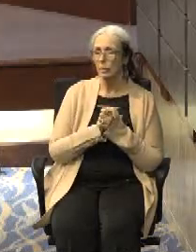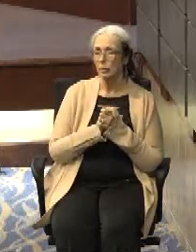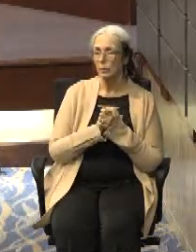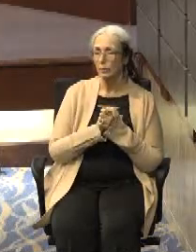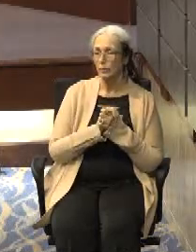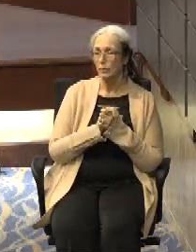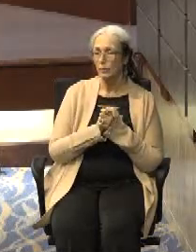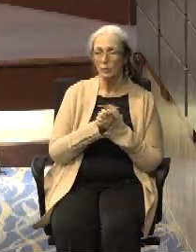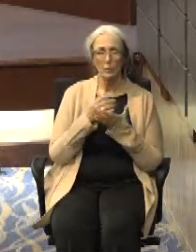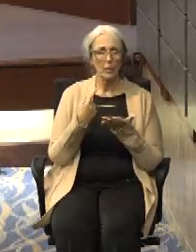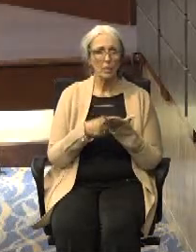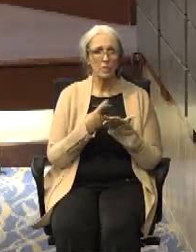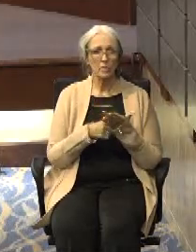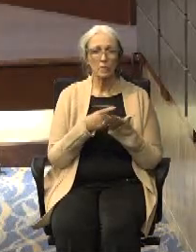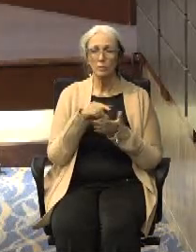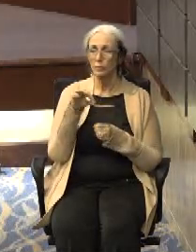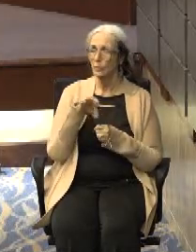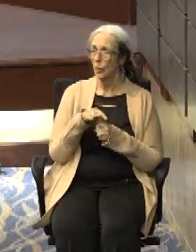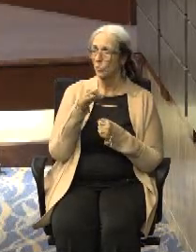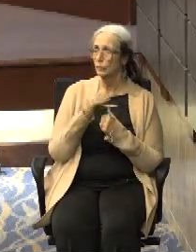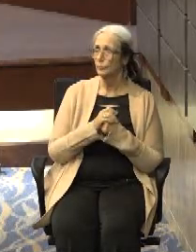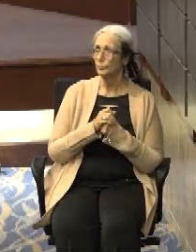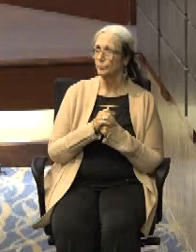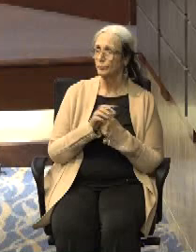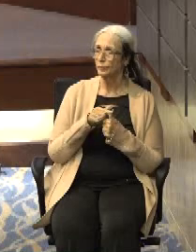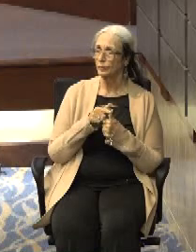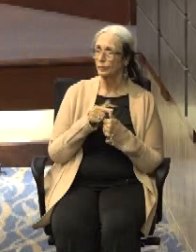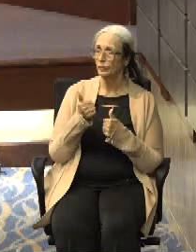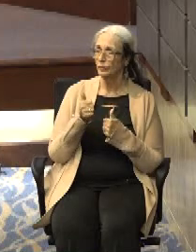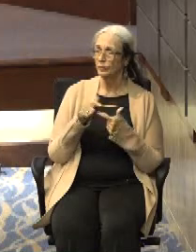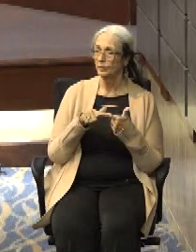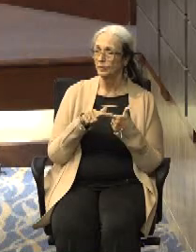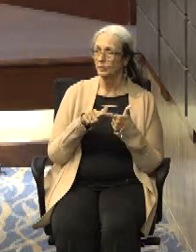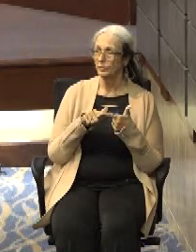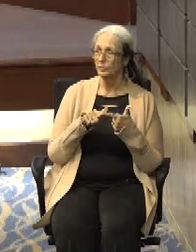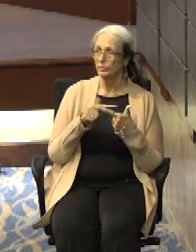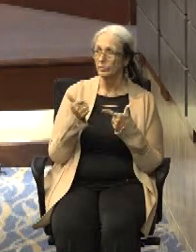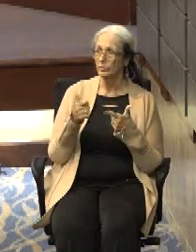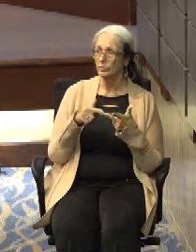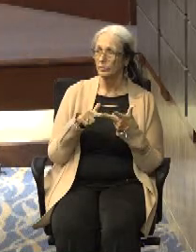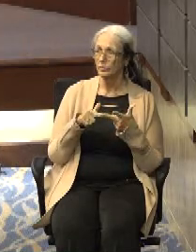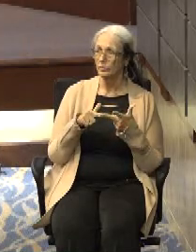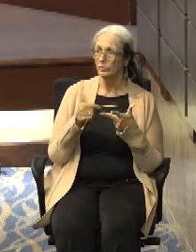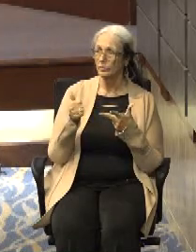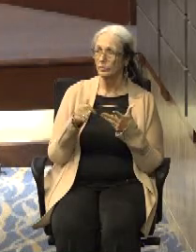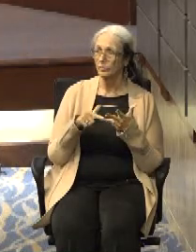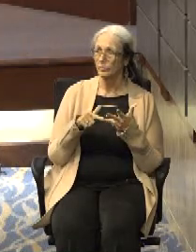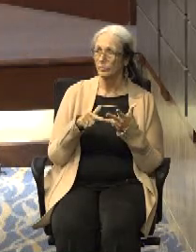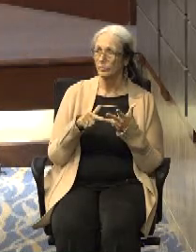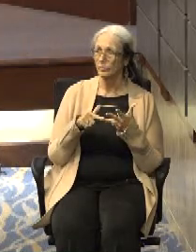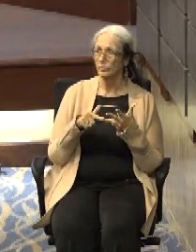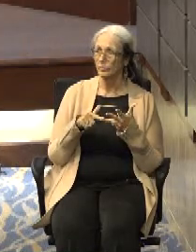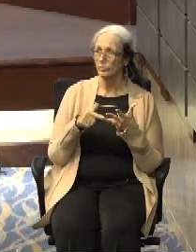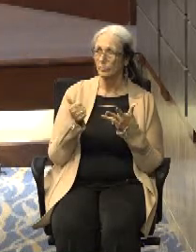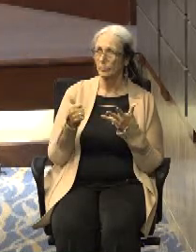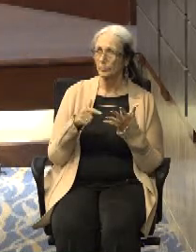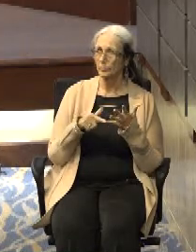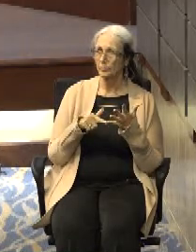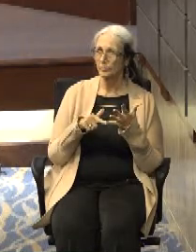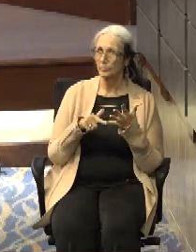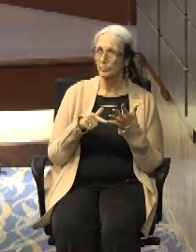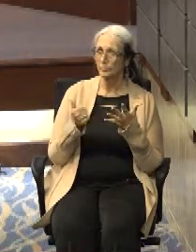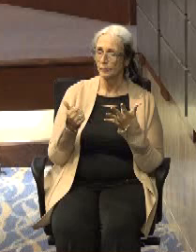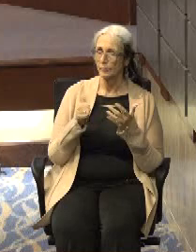Any other discussion? Please poll the council. Fairfield? Yes. Rodriguez? Aye. Holmes? Aye.